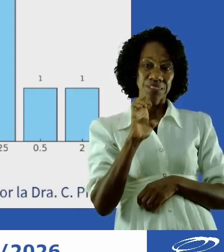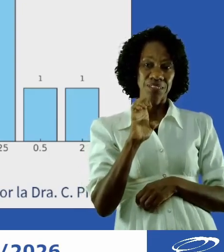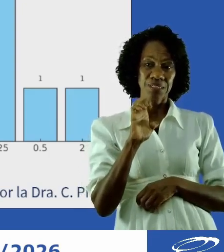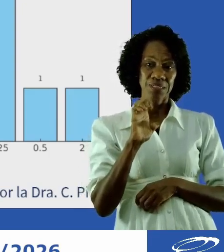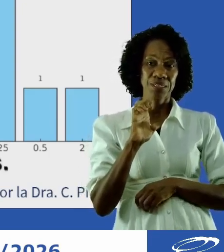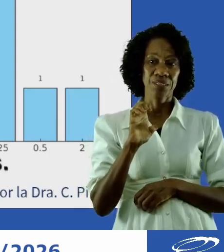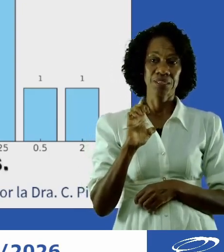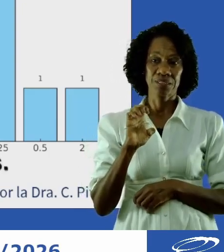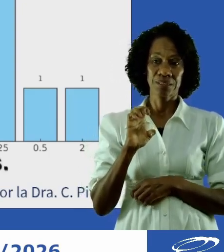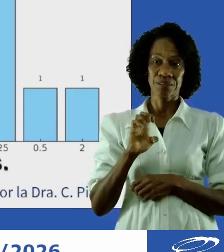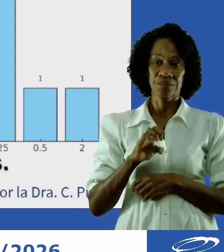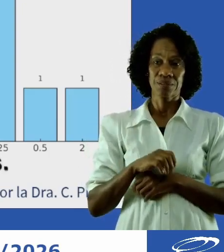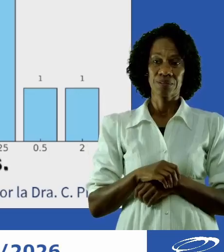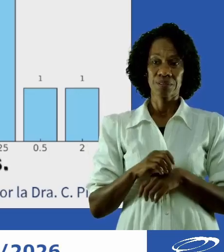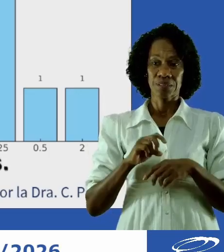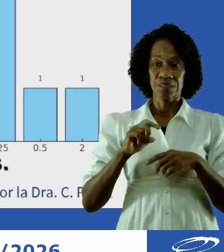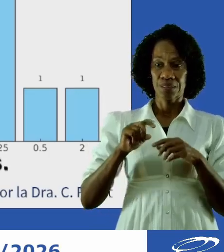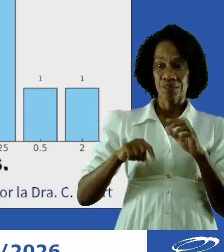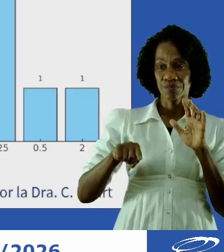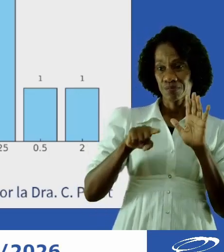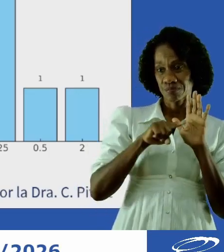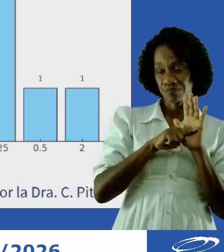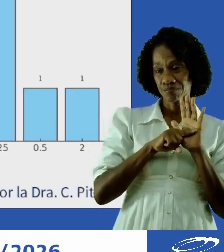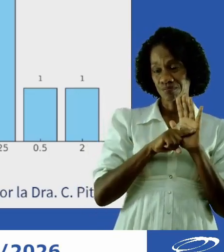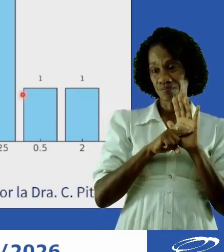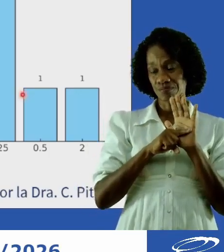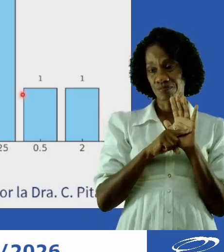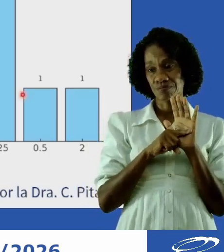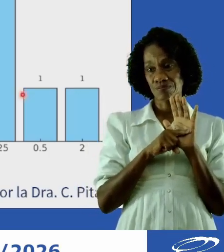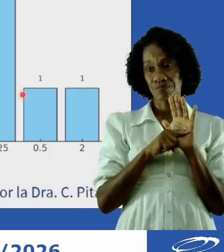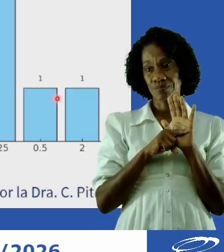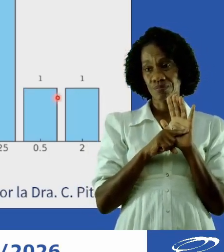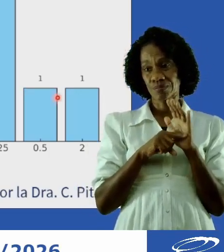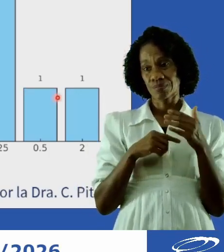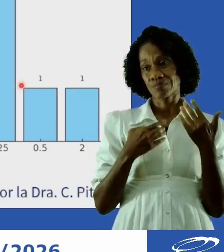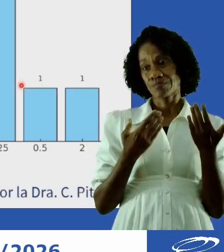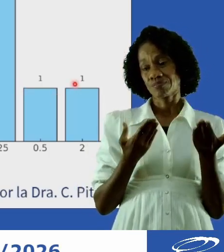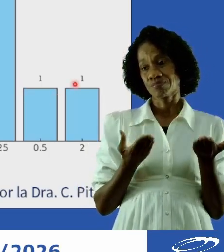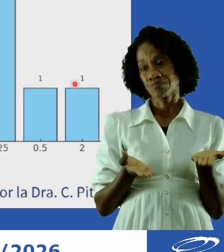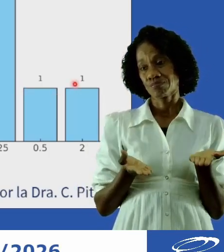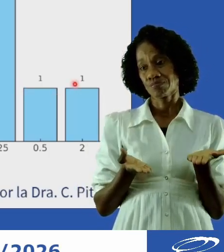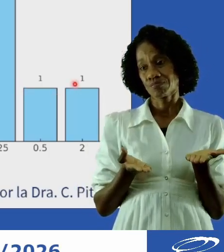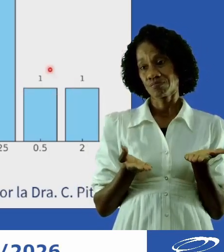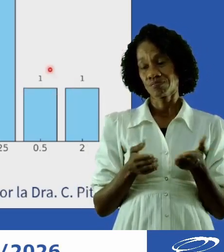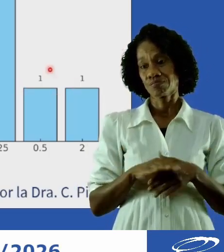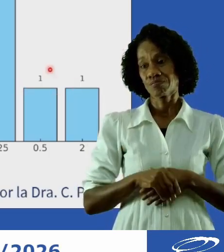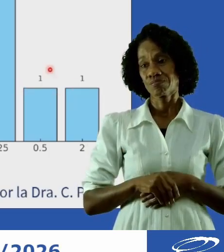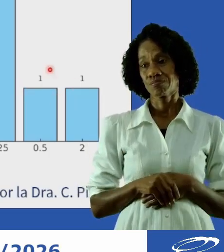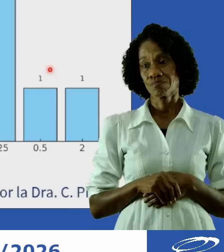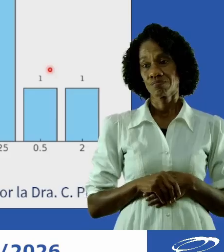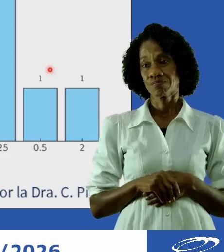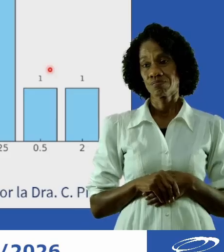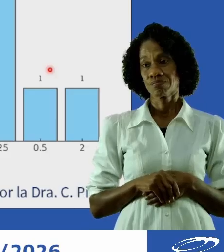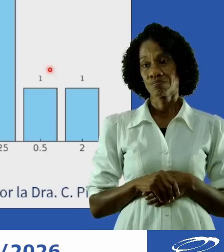to separate susceptible and resistant pathogens. And for this reason, here I'm not adding a red flag in